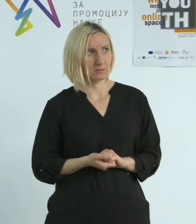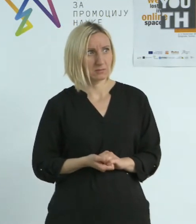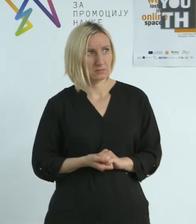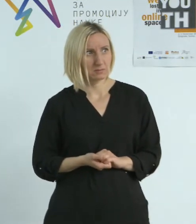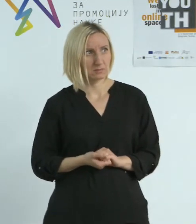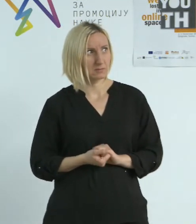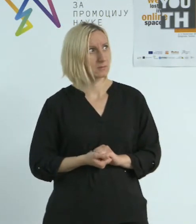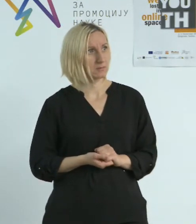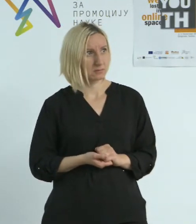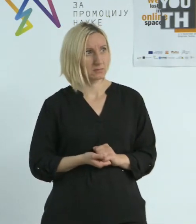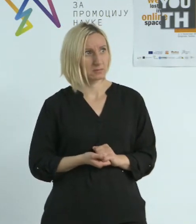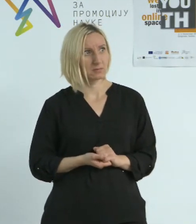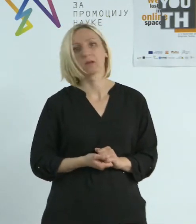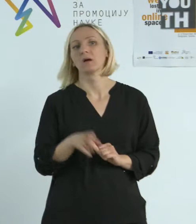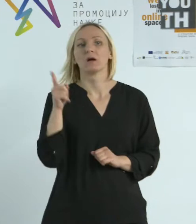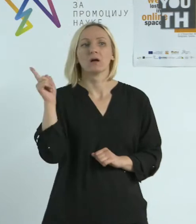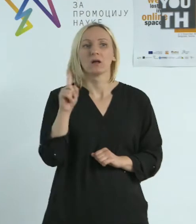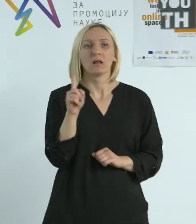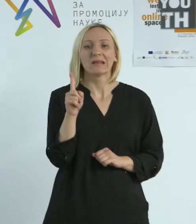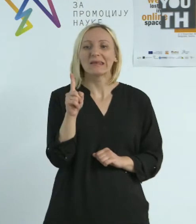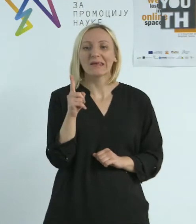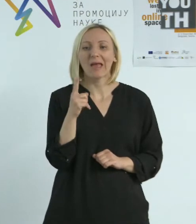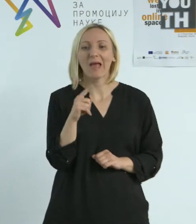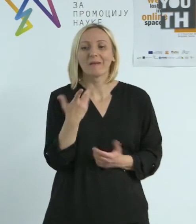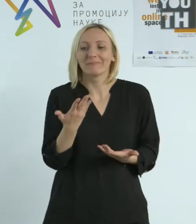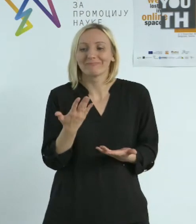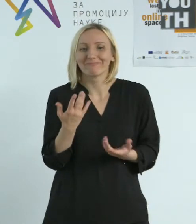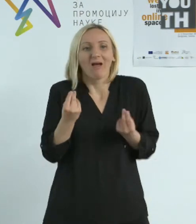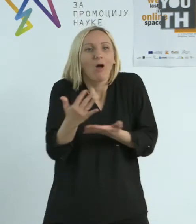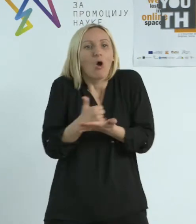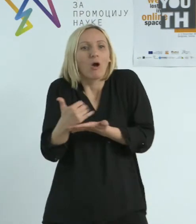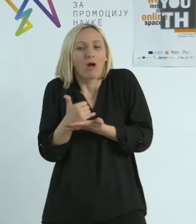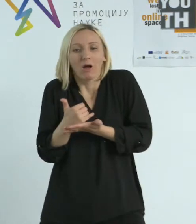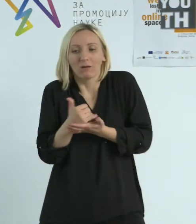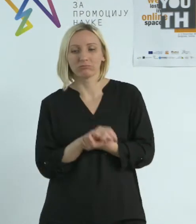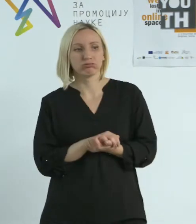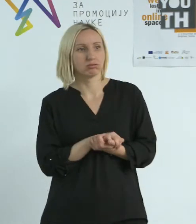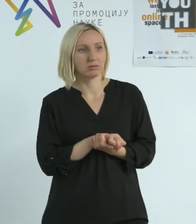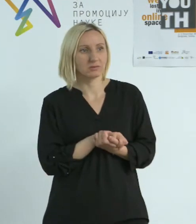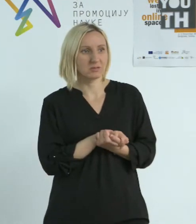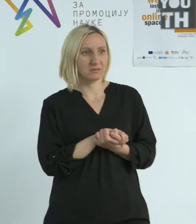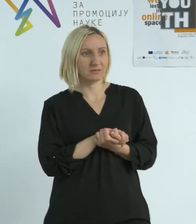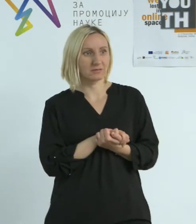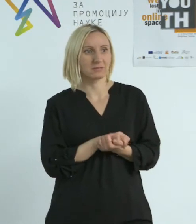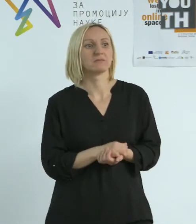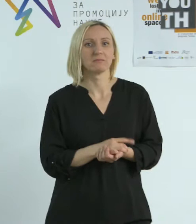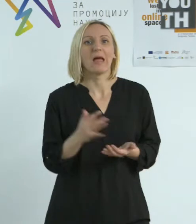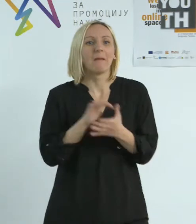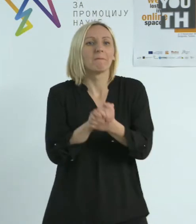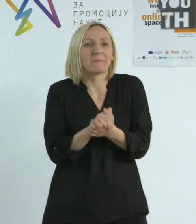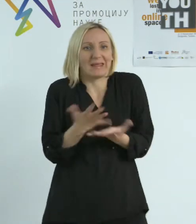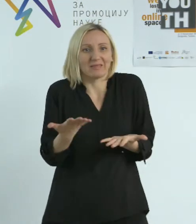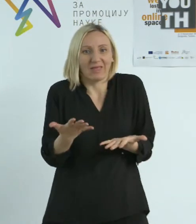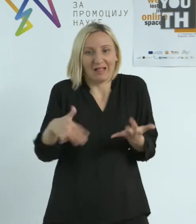is that is not very user friendly. So people who are very skillful in